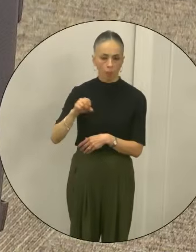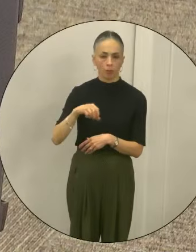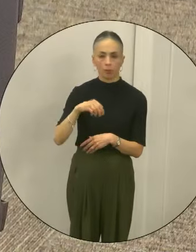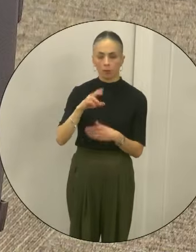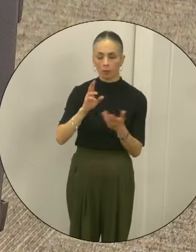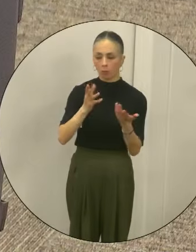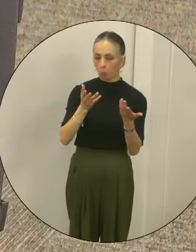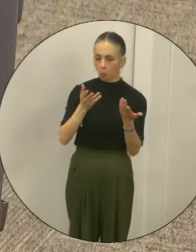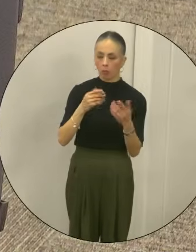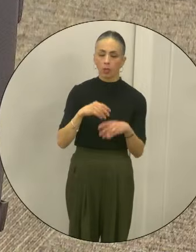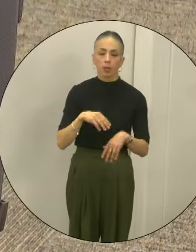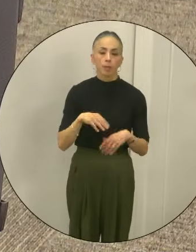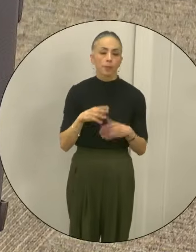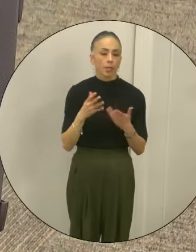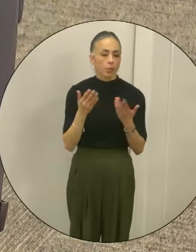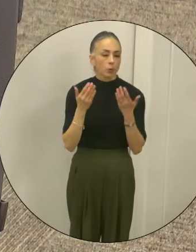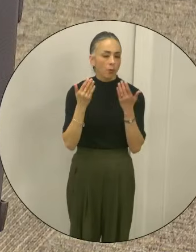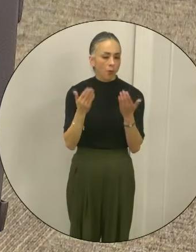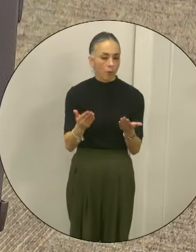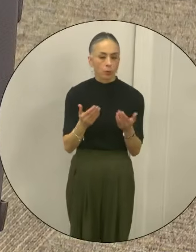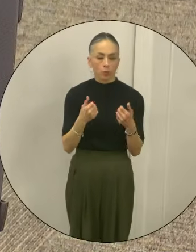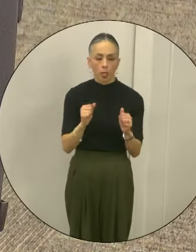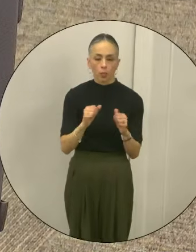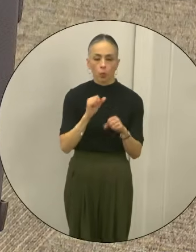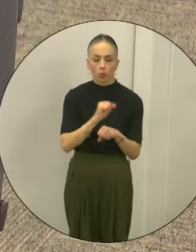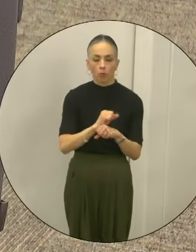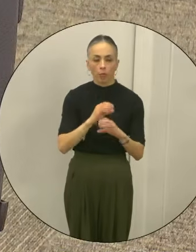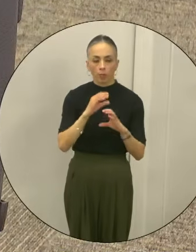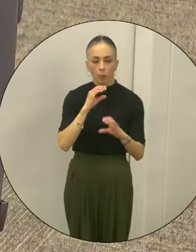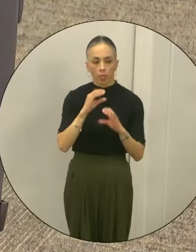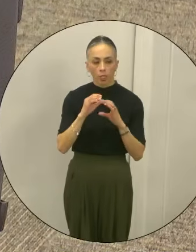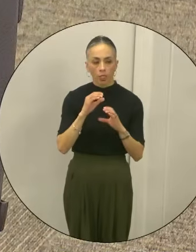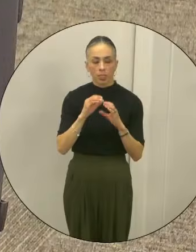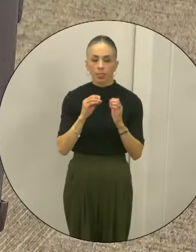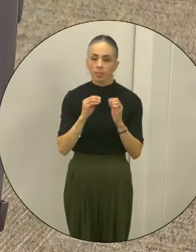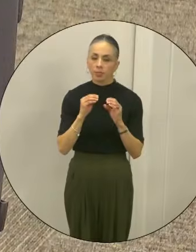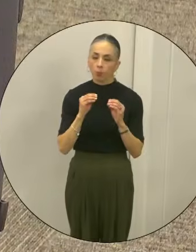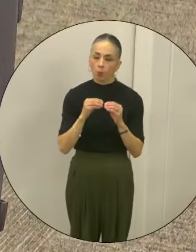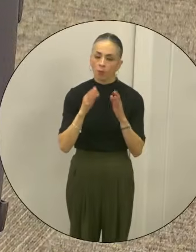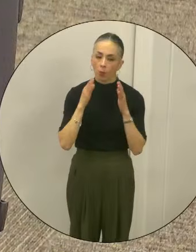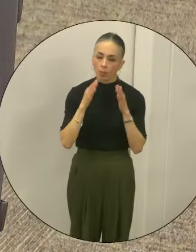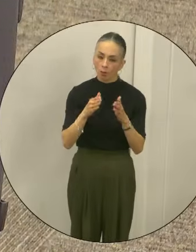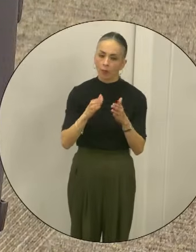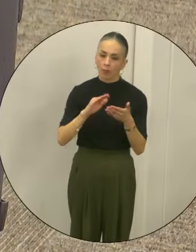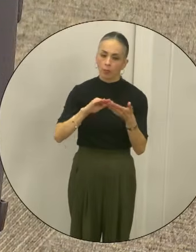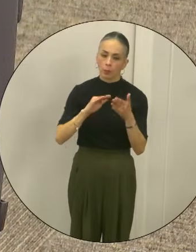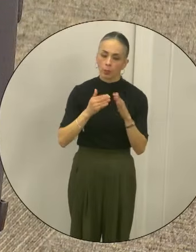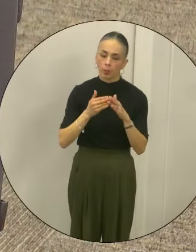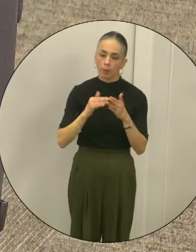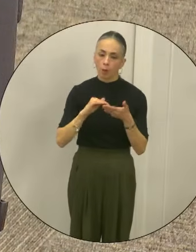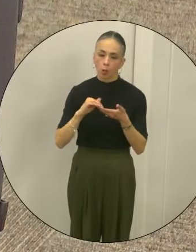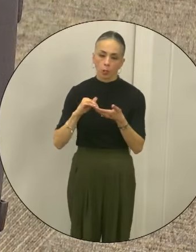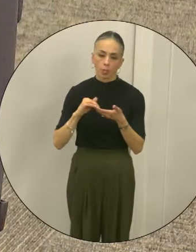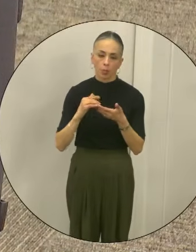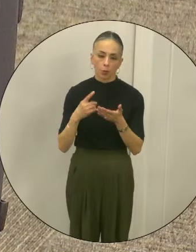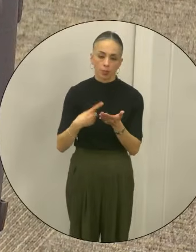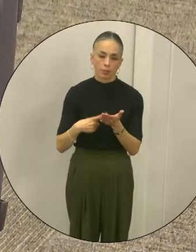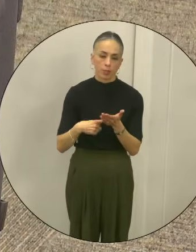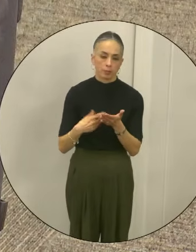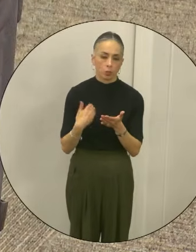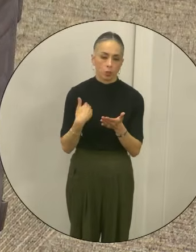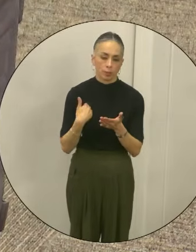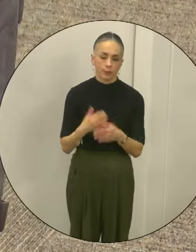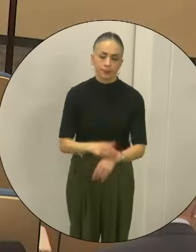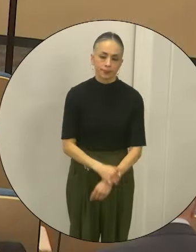as we've moved forward, really trying to work on the communication, it's been centered more on those community partners that we discussed earlier, but they are invited.